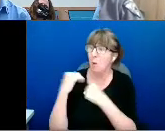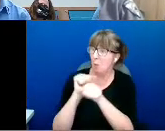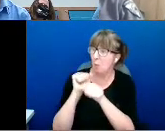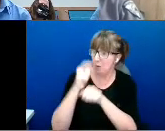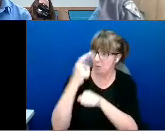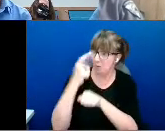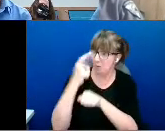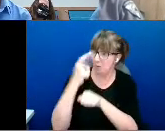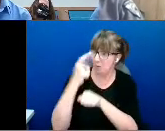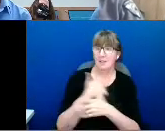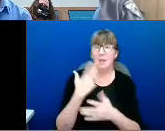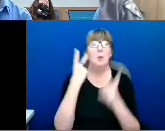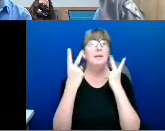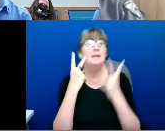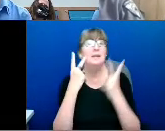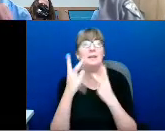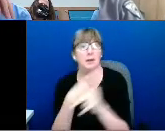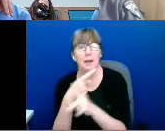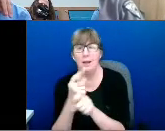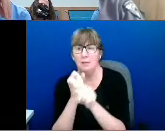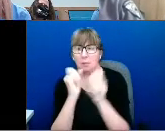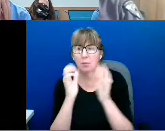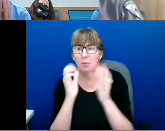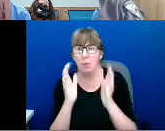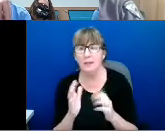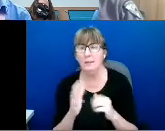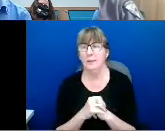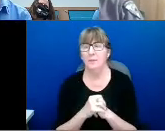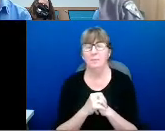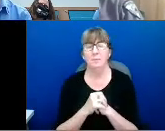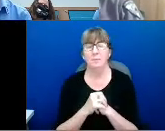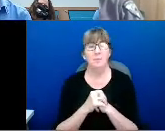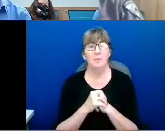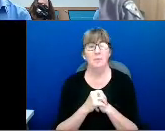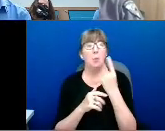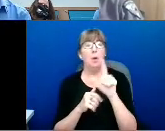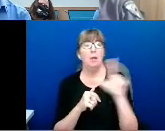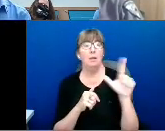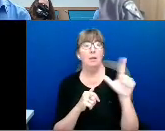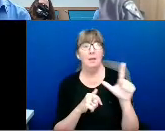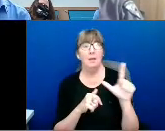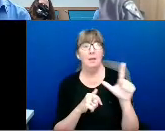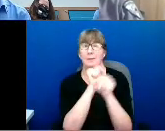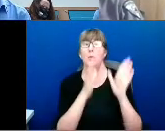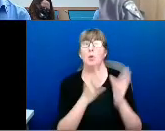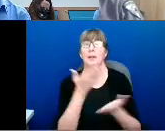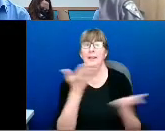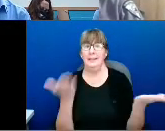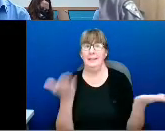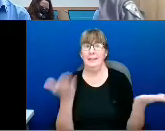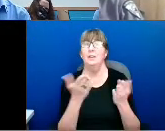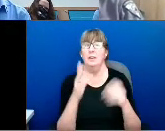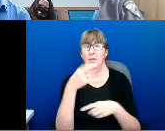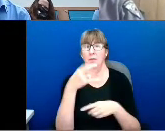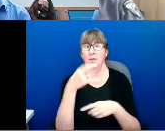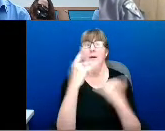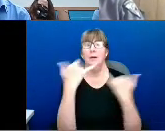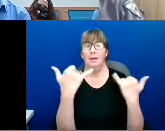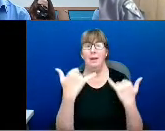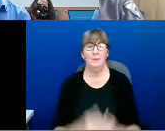kind of employees they are. And the one on the left is currently an employee at Camp Creek State Park. Okay, go ahead.